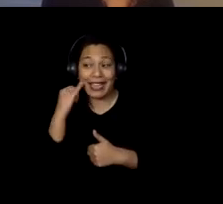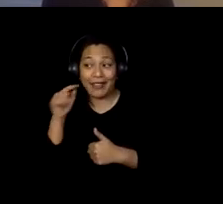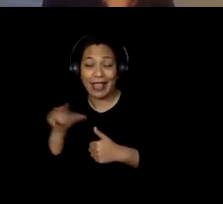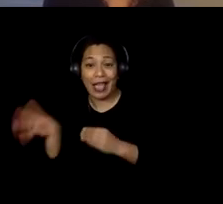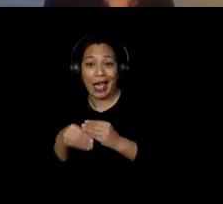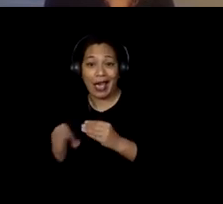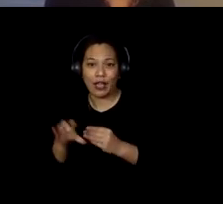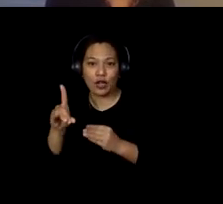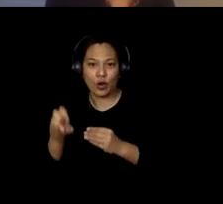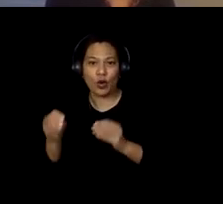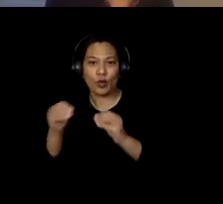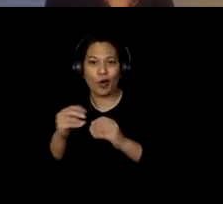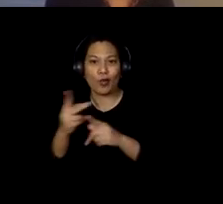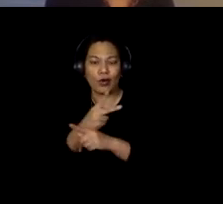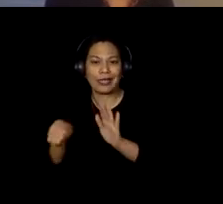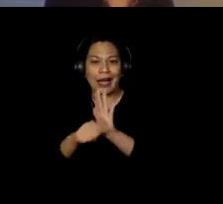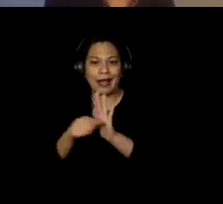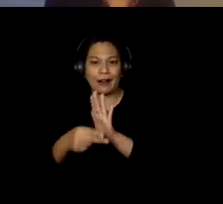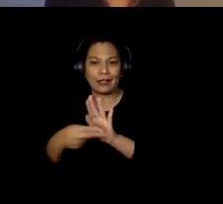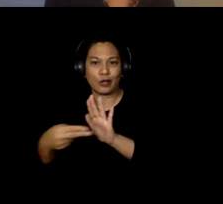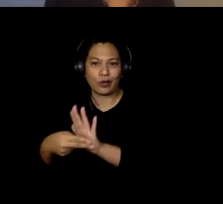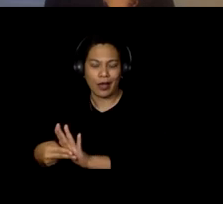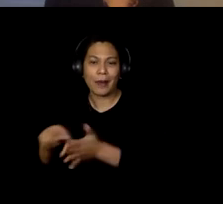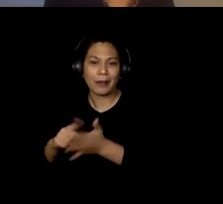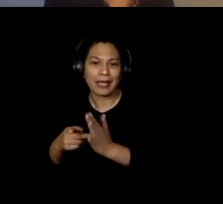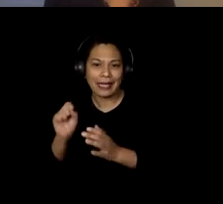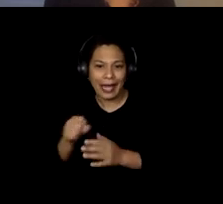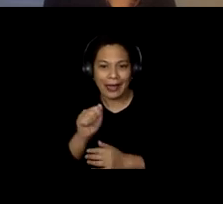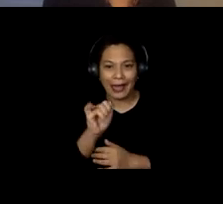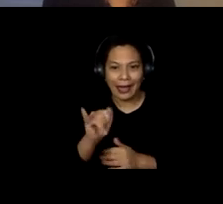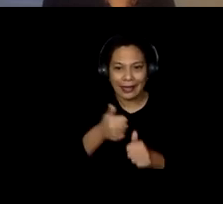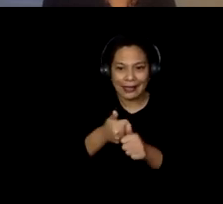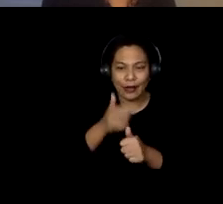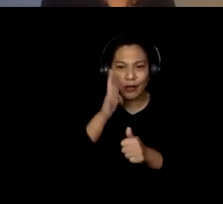result in furthering stereotypes, negative stereotypes that we don't want.